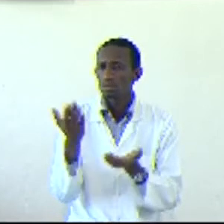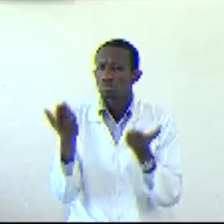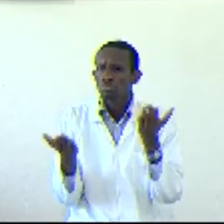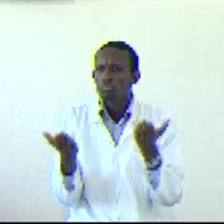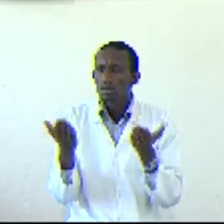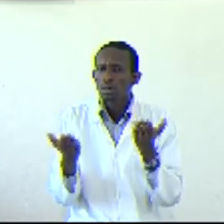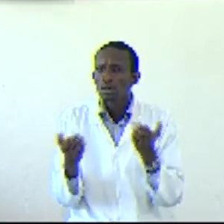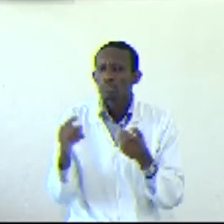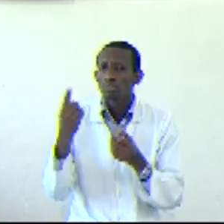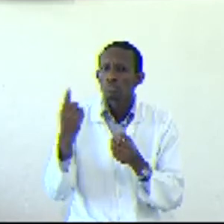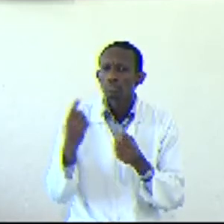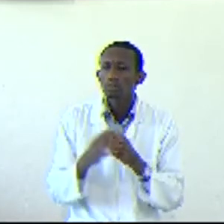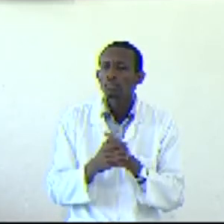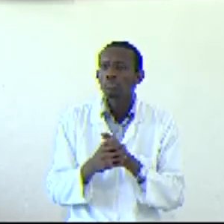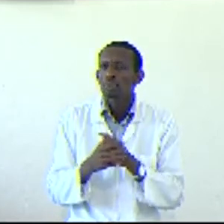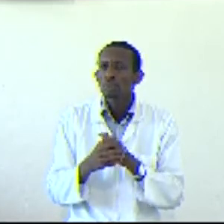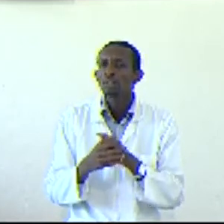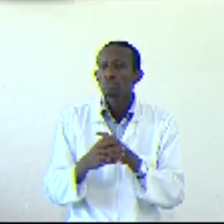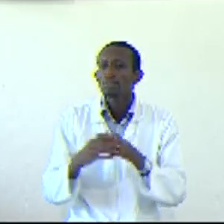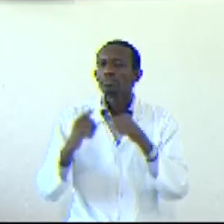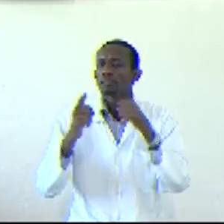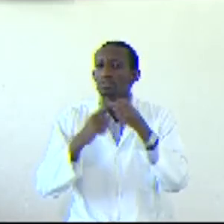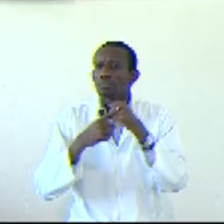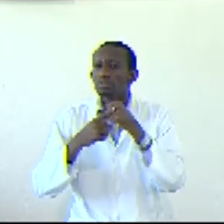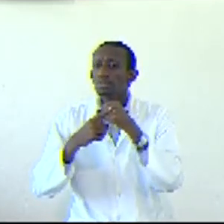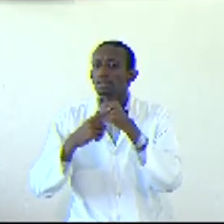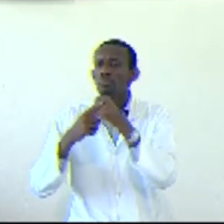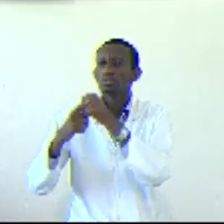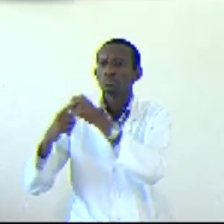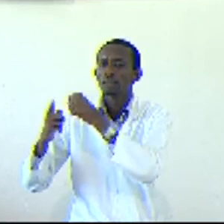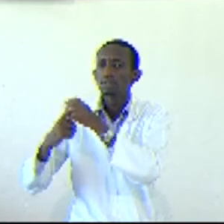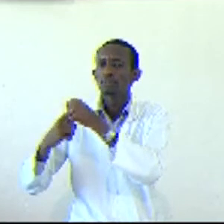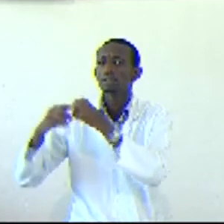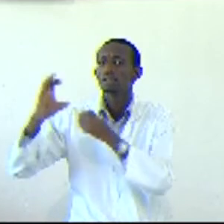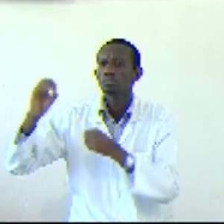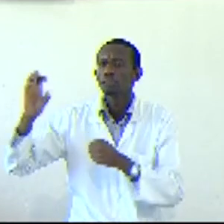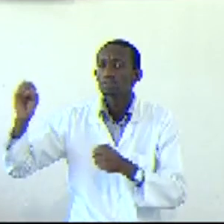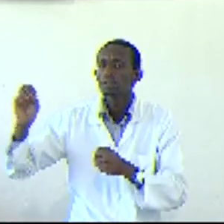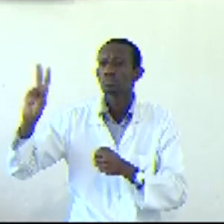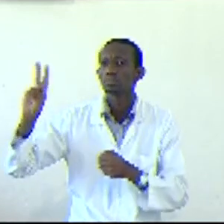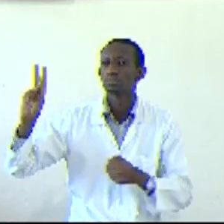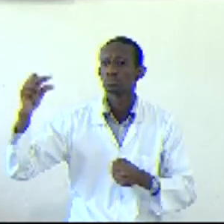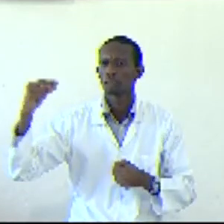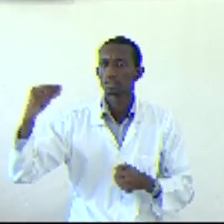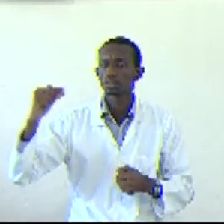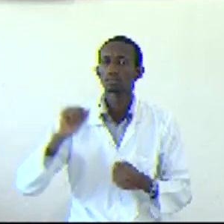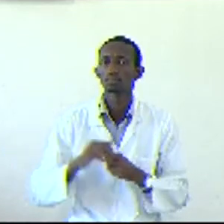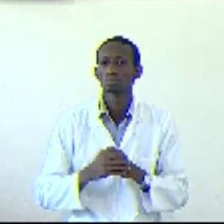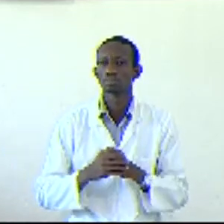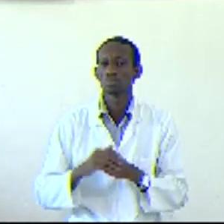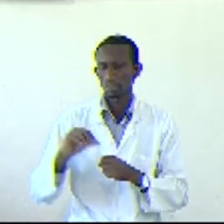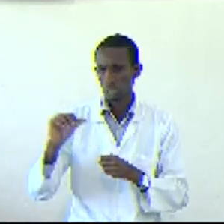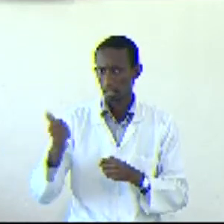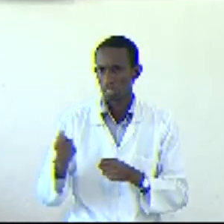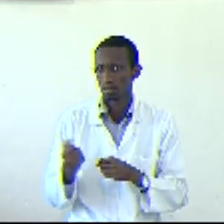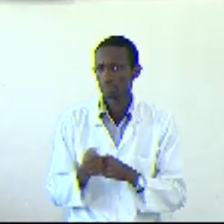mass 1 equals to 6. Yes, you can now tell me. So, and then we have, you